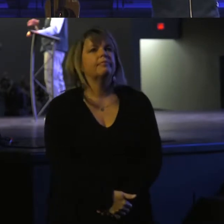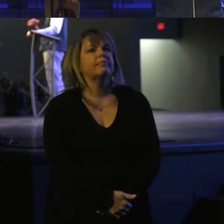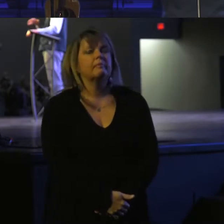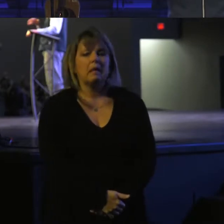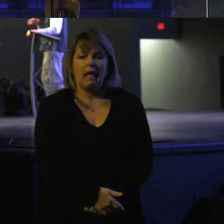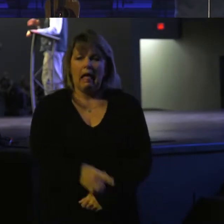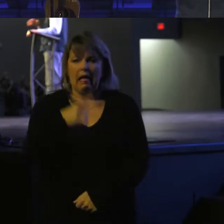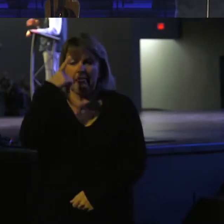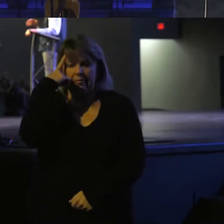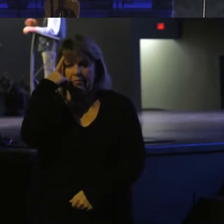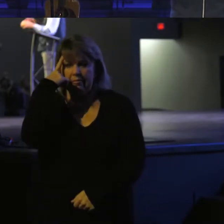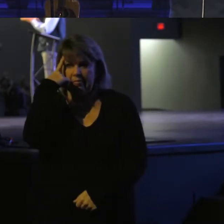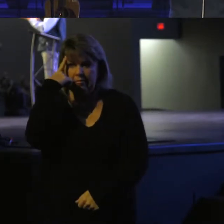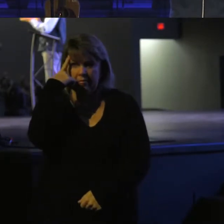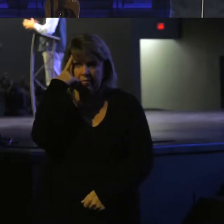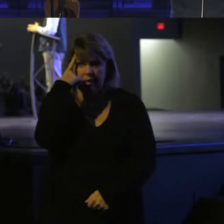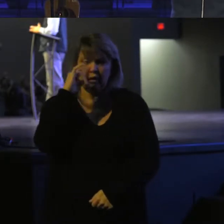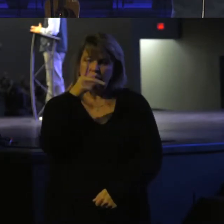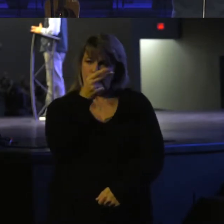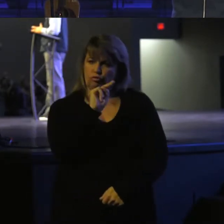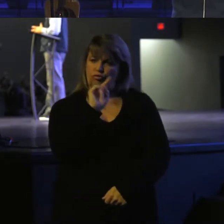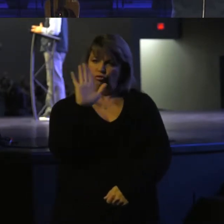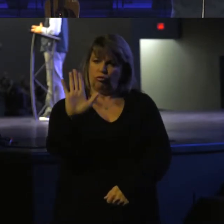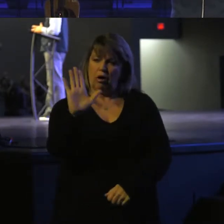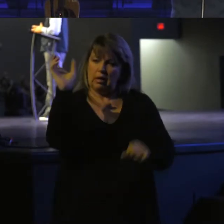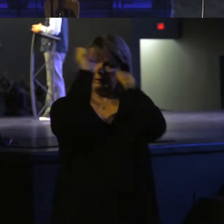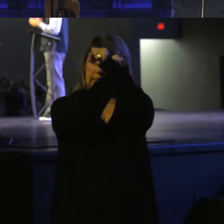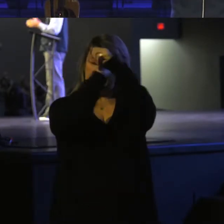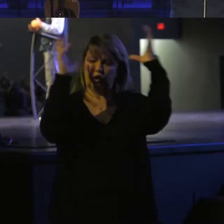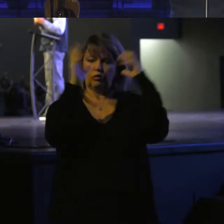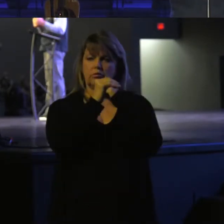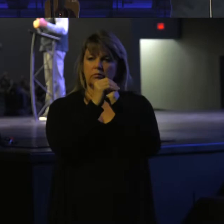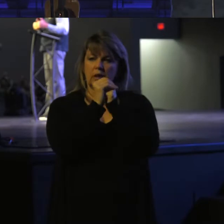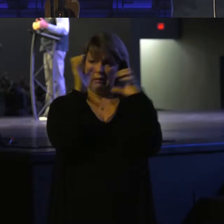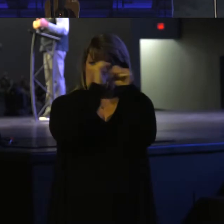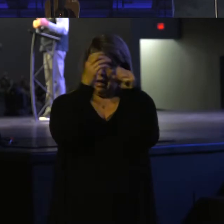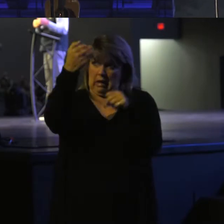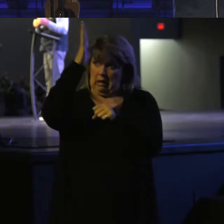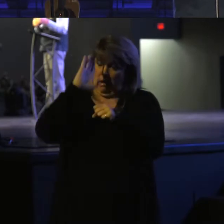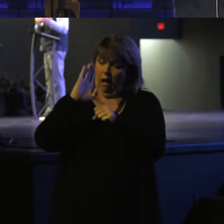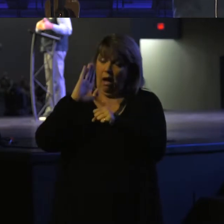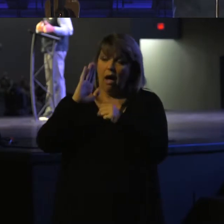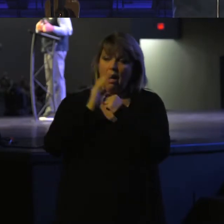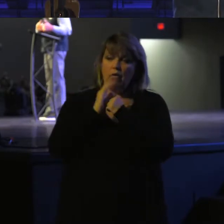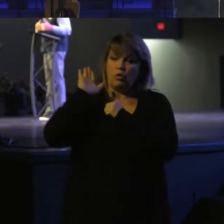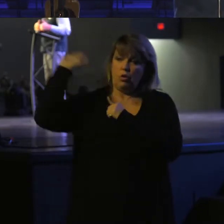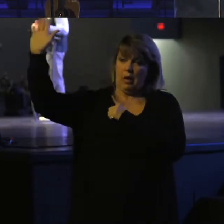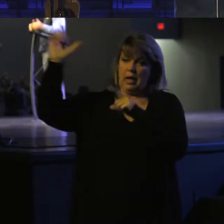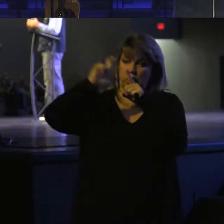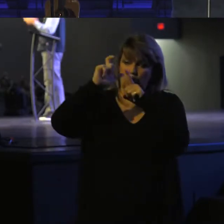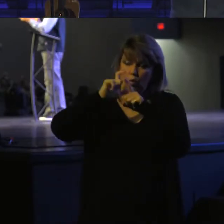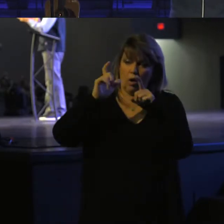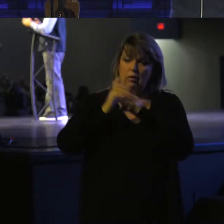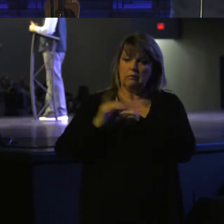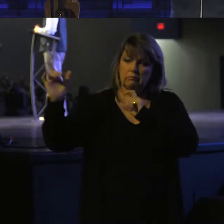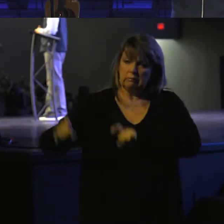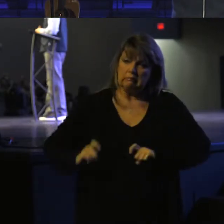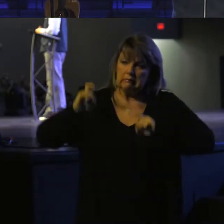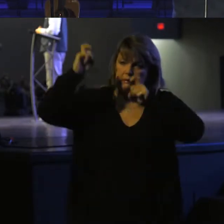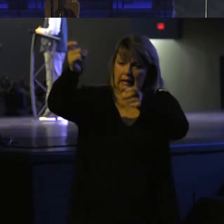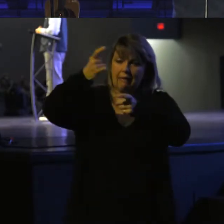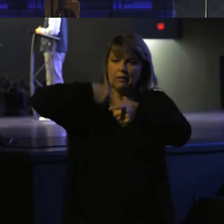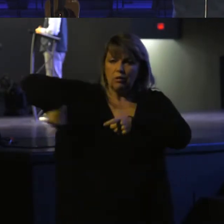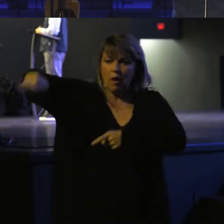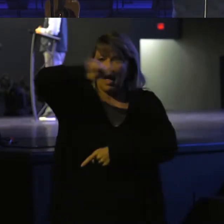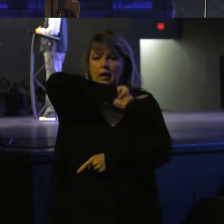I think from John's vision, the vision that God through his word has given to